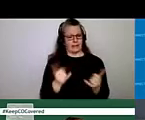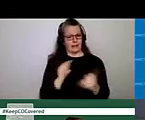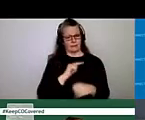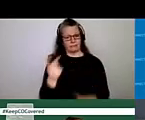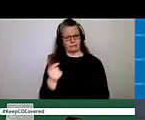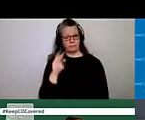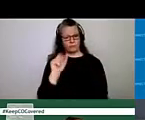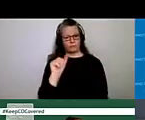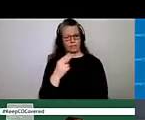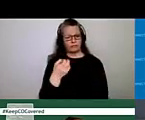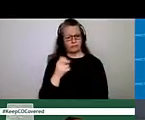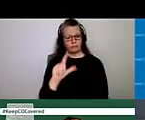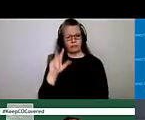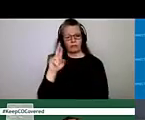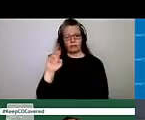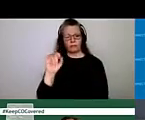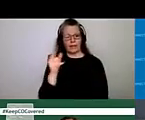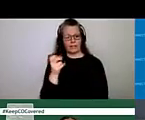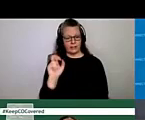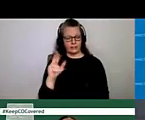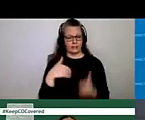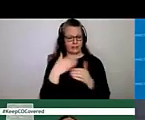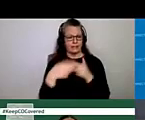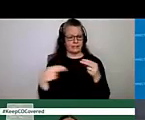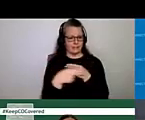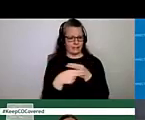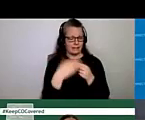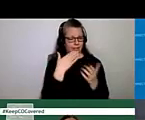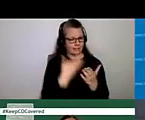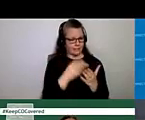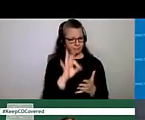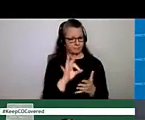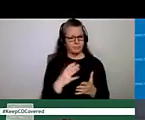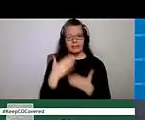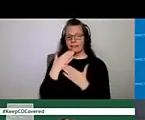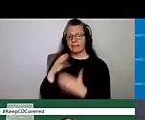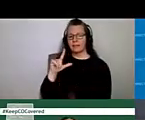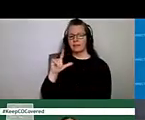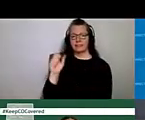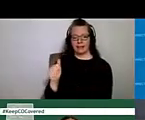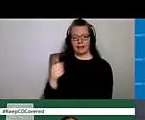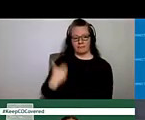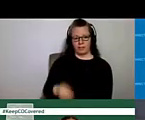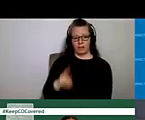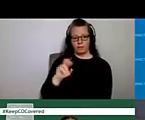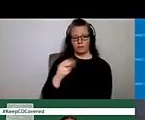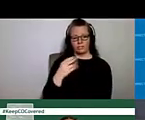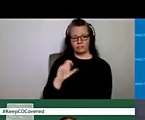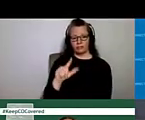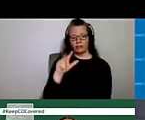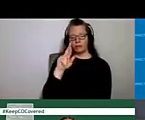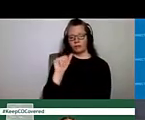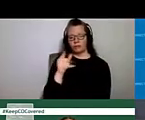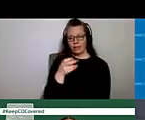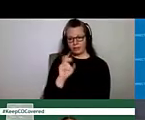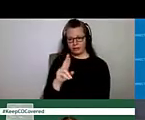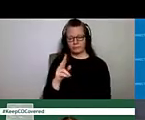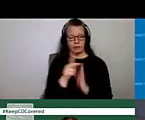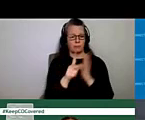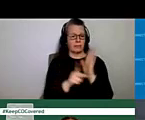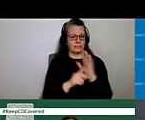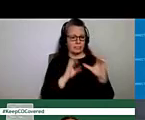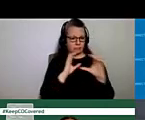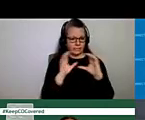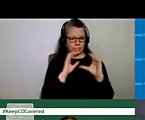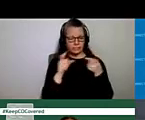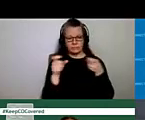Rachel Ryder on the next slide, please. Thank you, Lisa. My name is Rachel Ryder, and I am the Policy, Communication, and